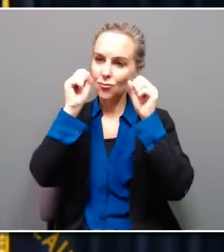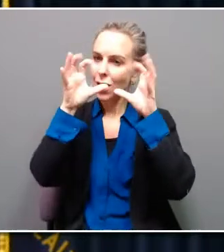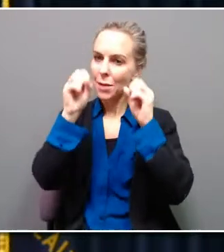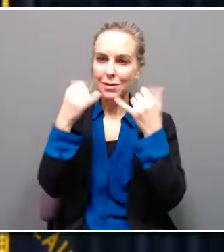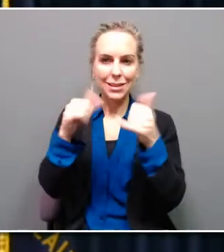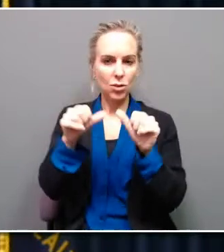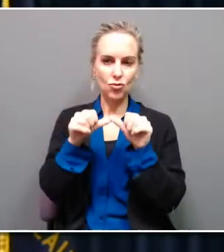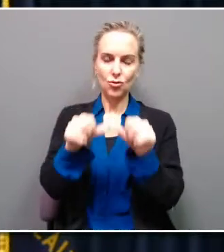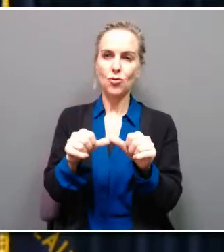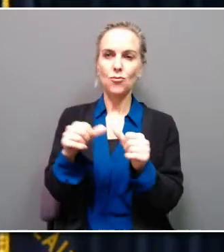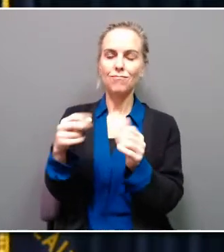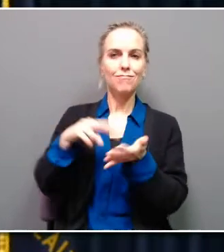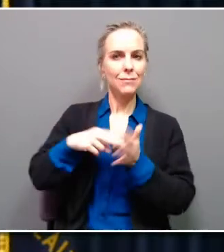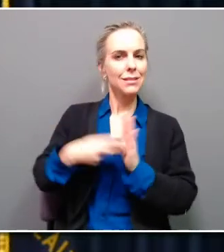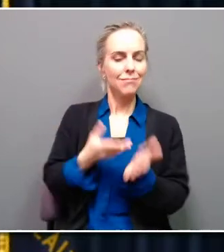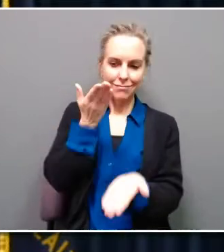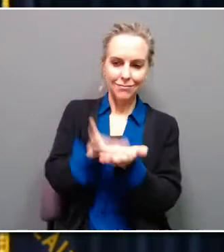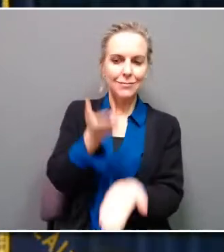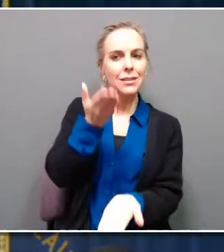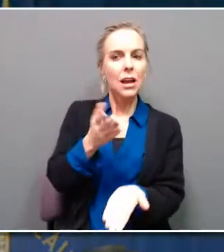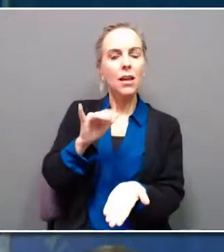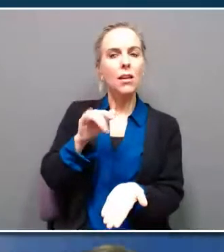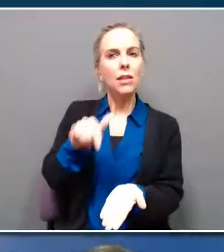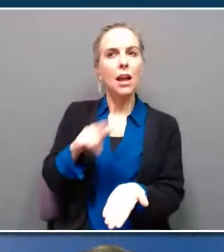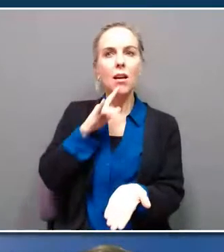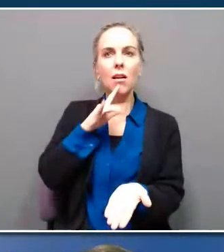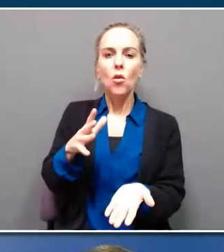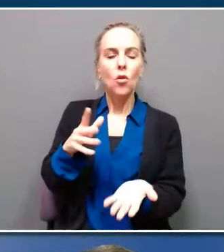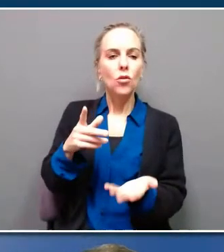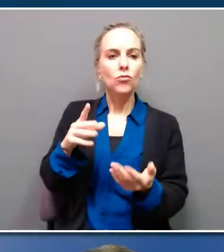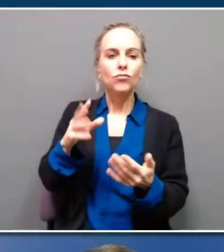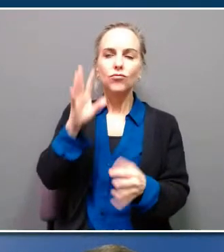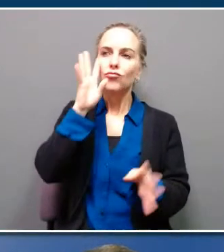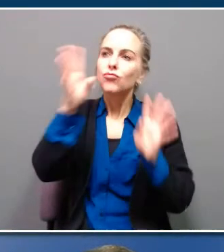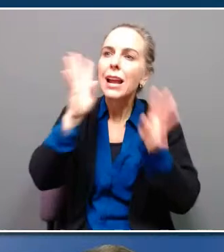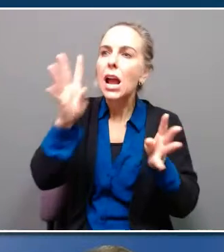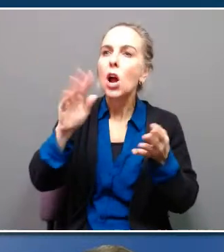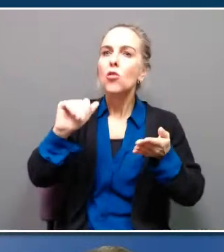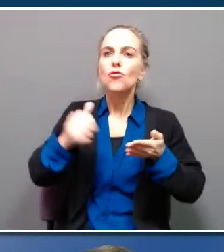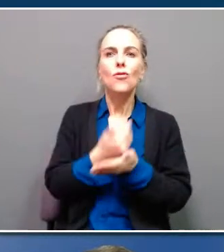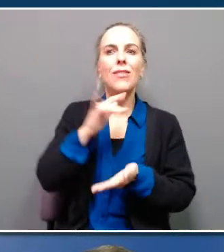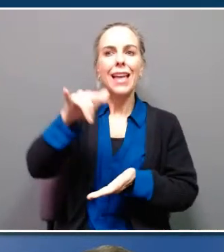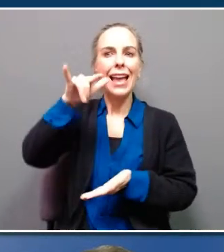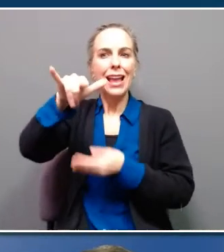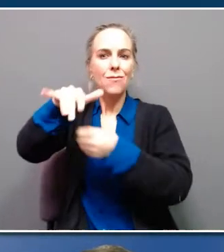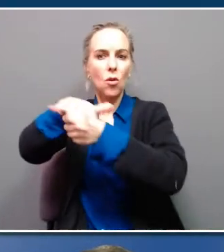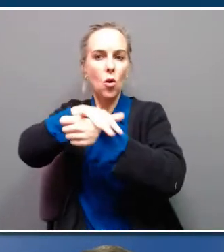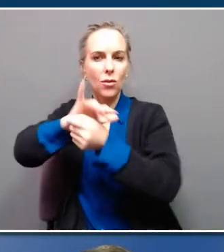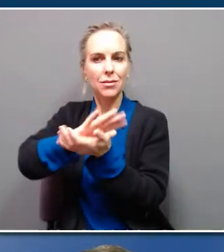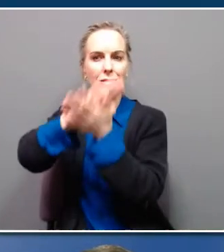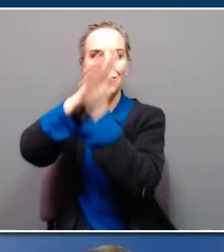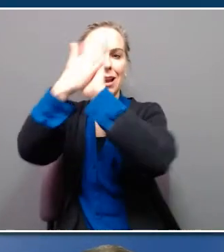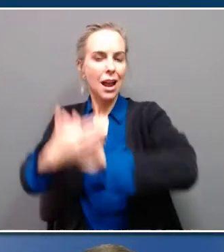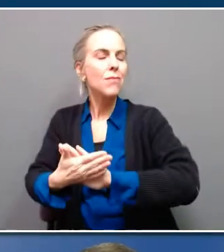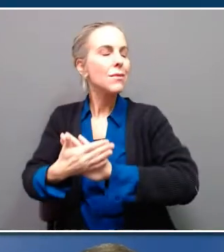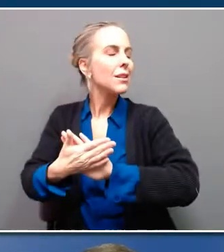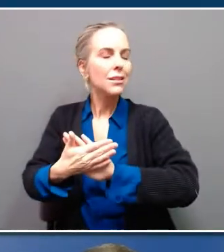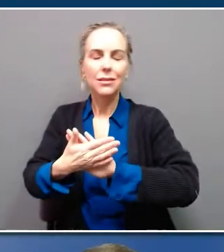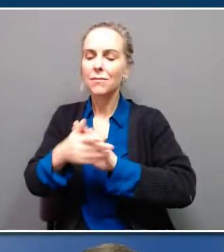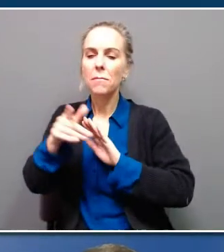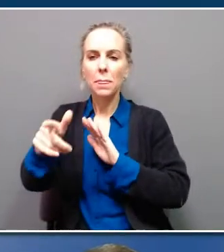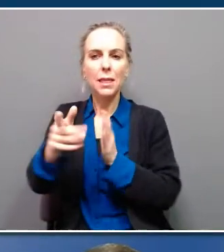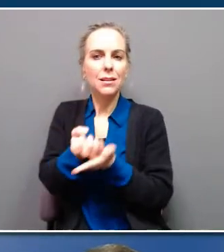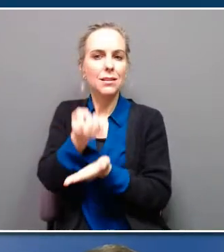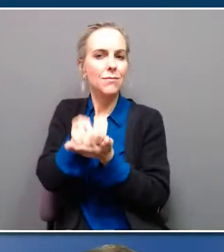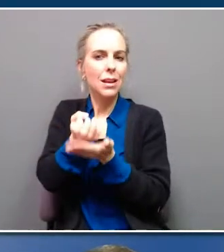the revitalization and the recreation of that airport into now just an economic